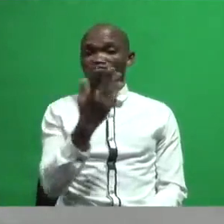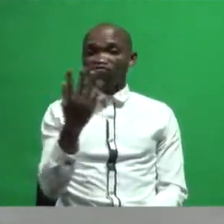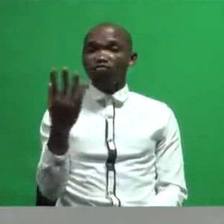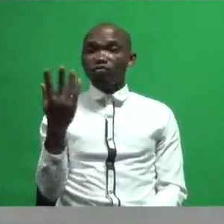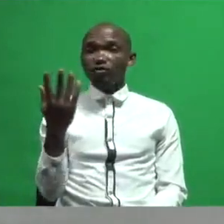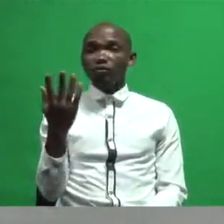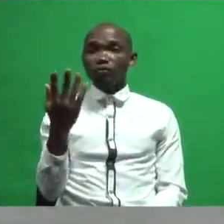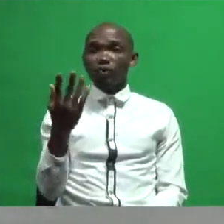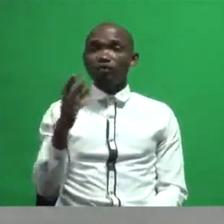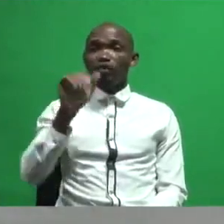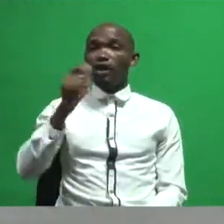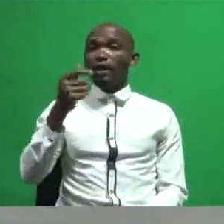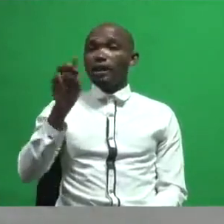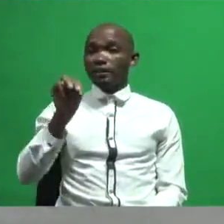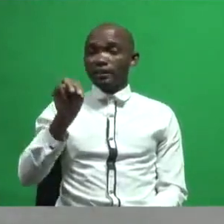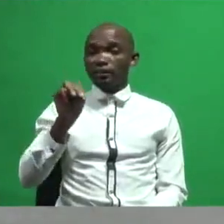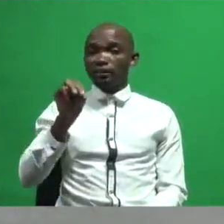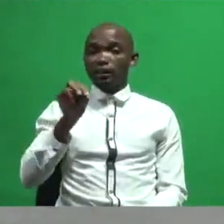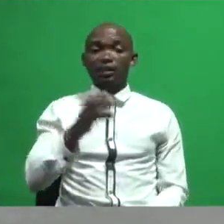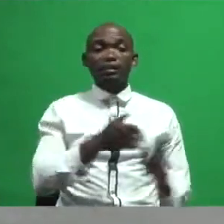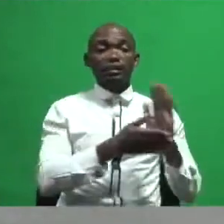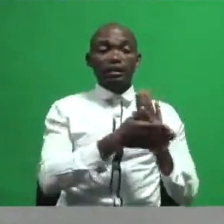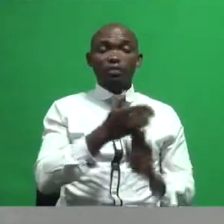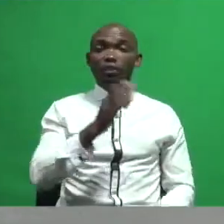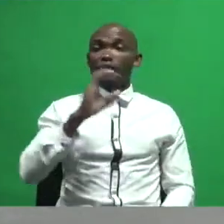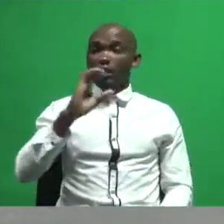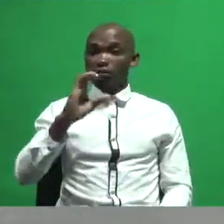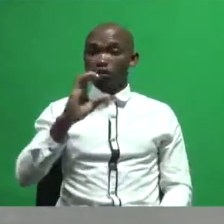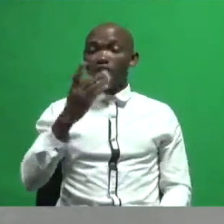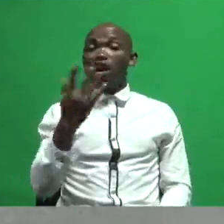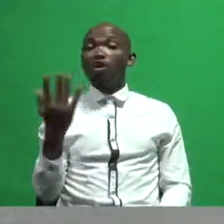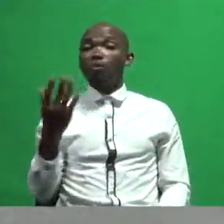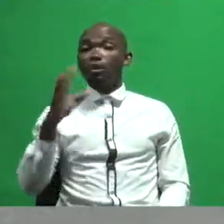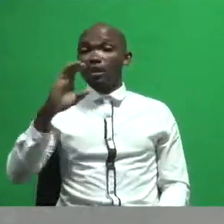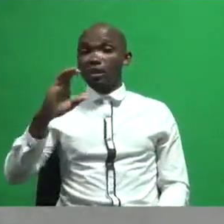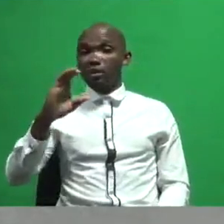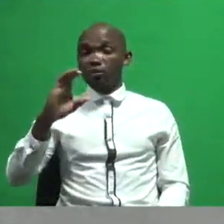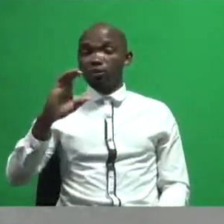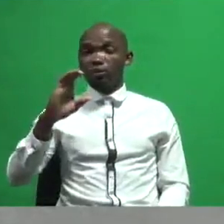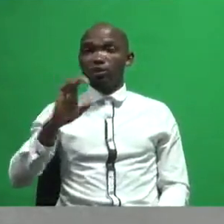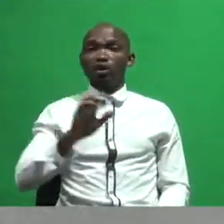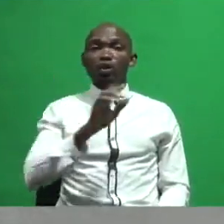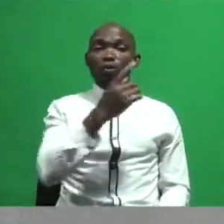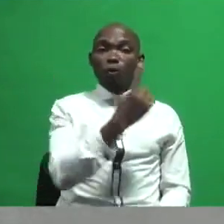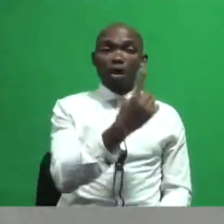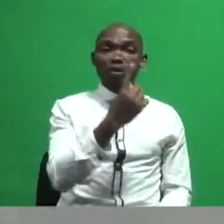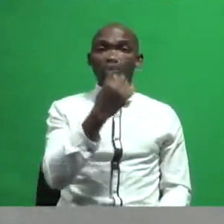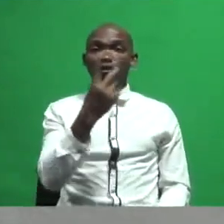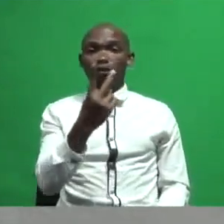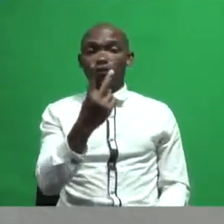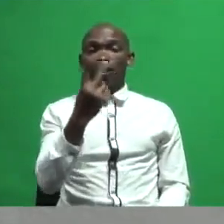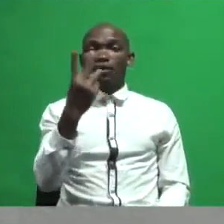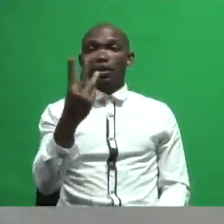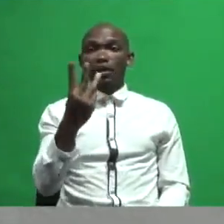us count number of atoms present. Let us start with carbon. How many carbons are there? Okay,